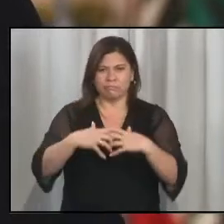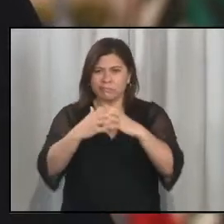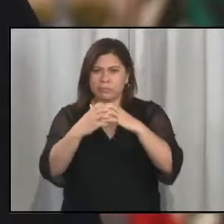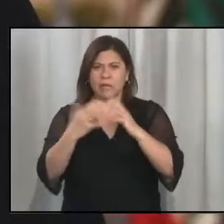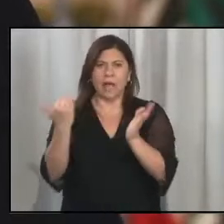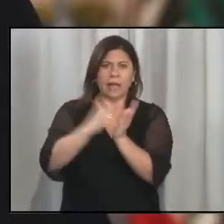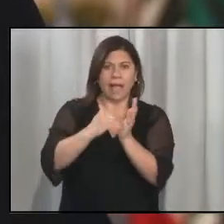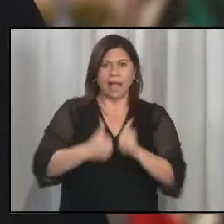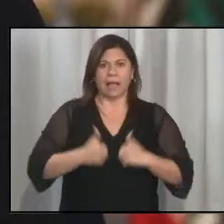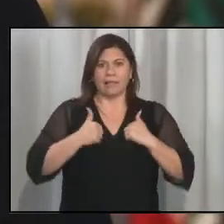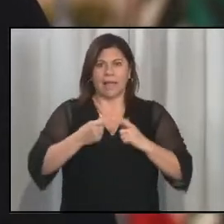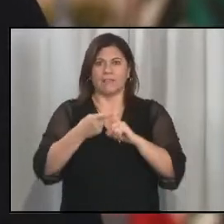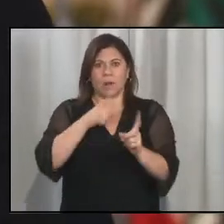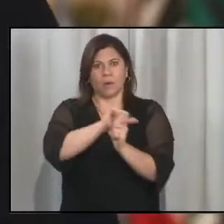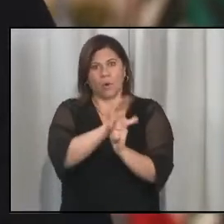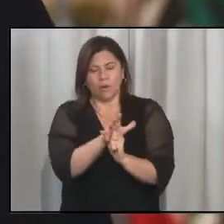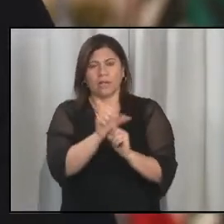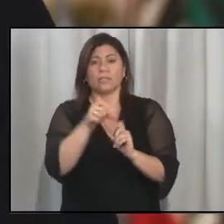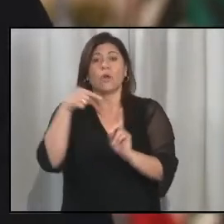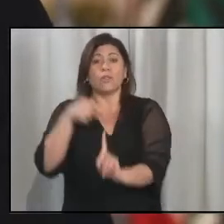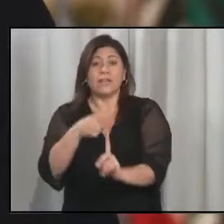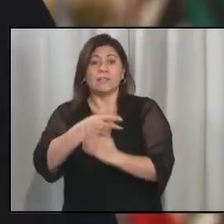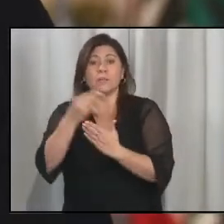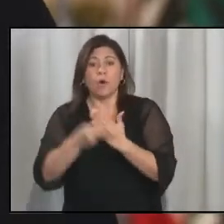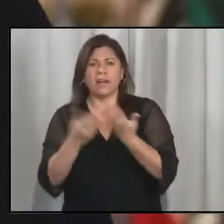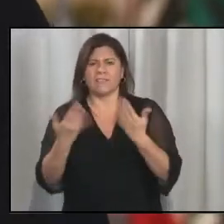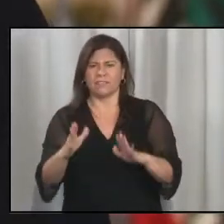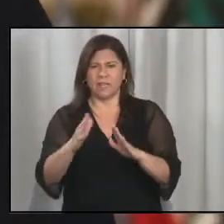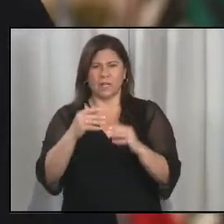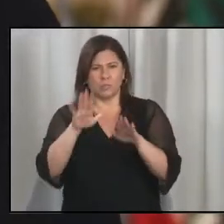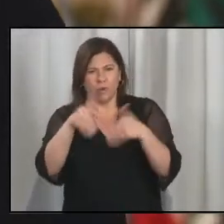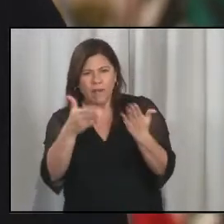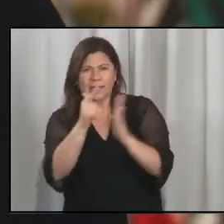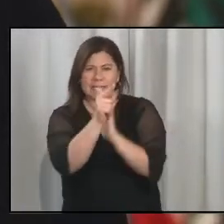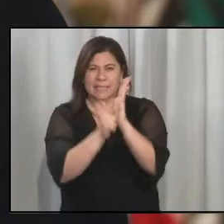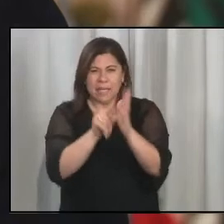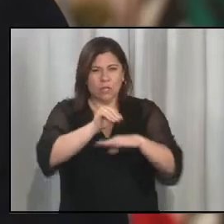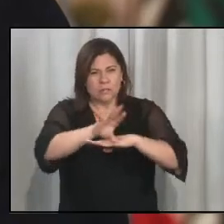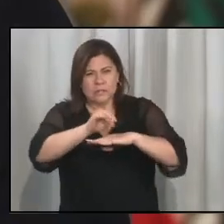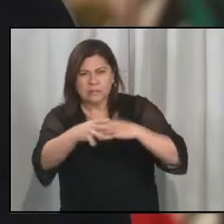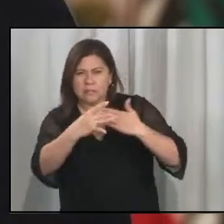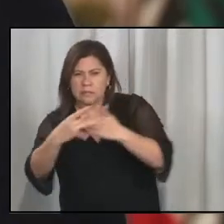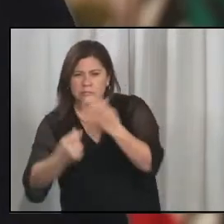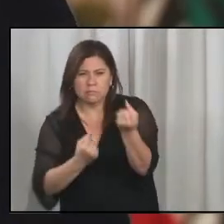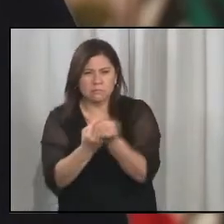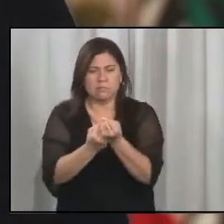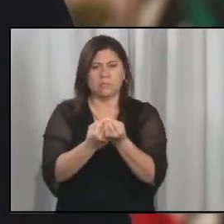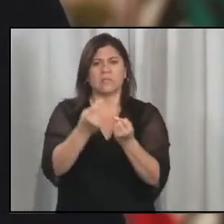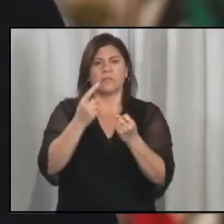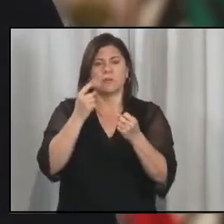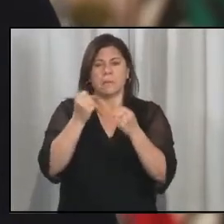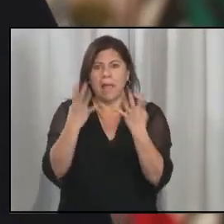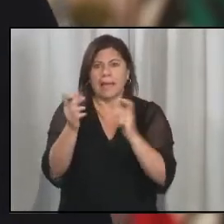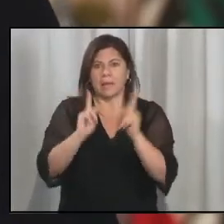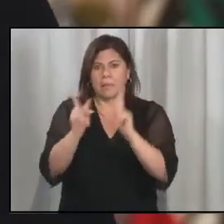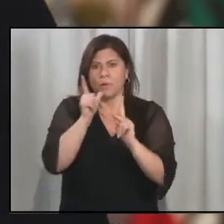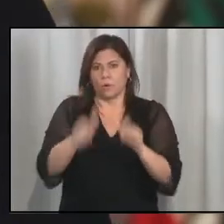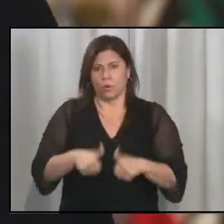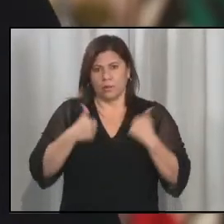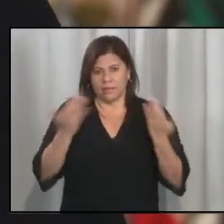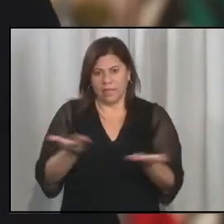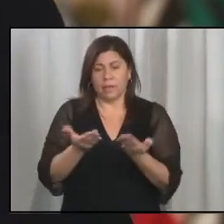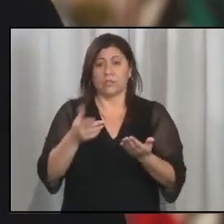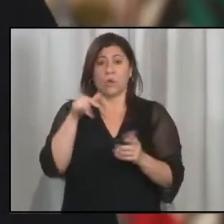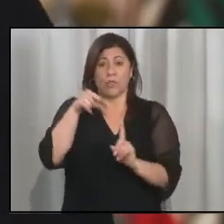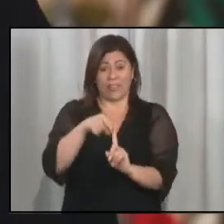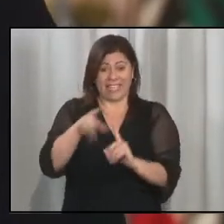program has already provided legal guidance to more than 800 Long Beach tenants, and the extended contract will connect even more people